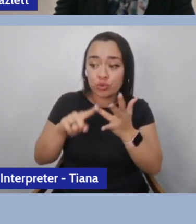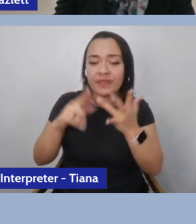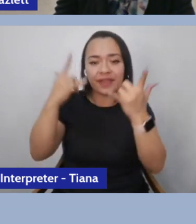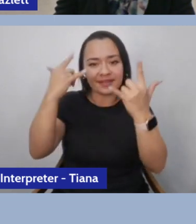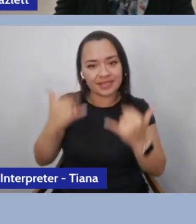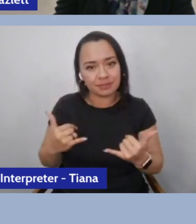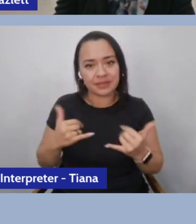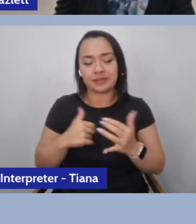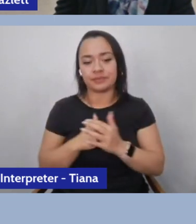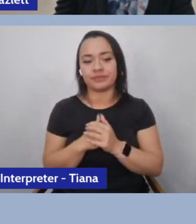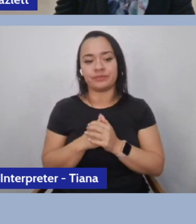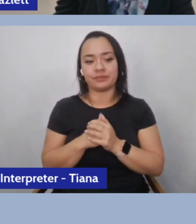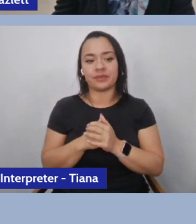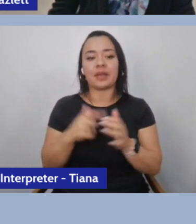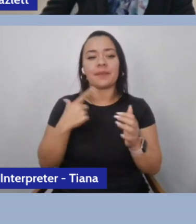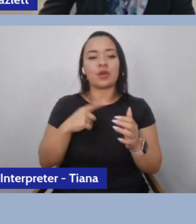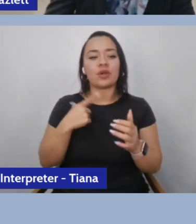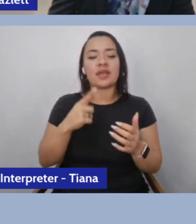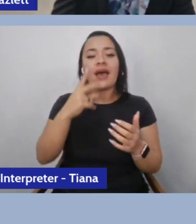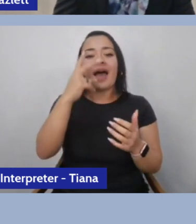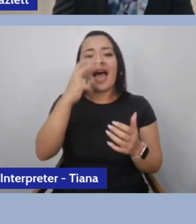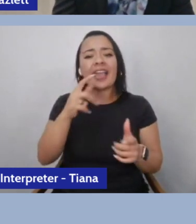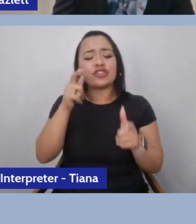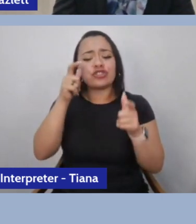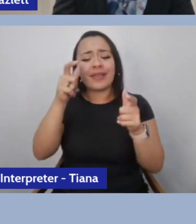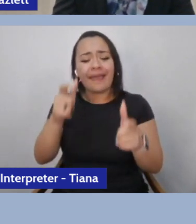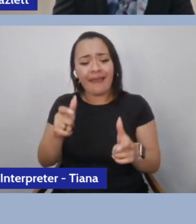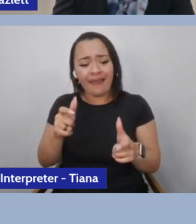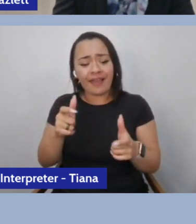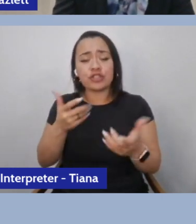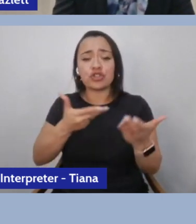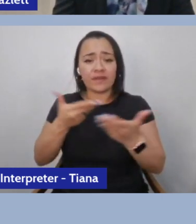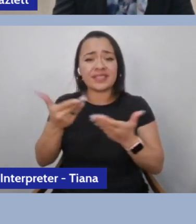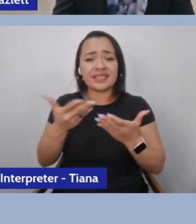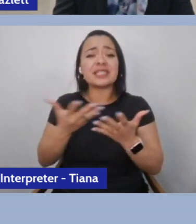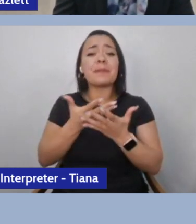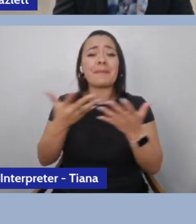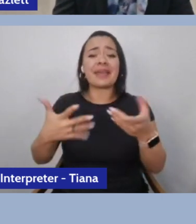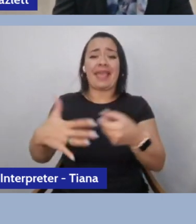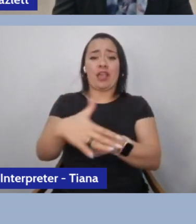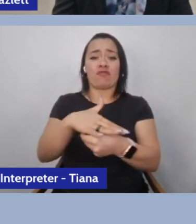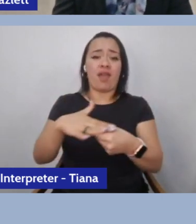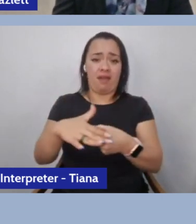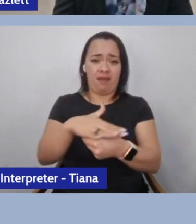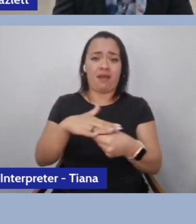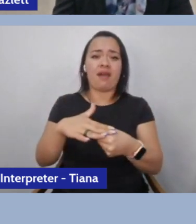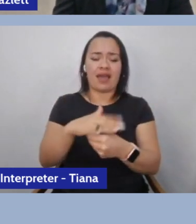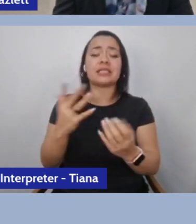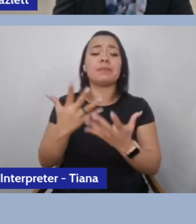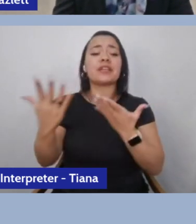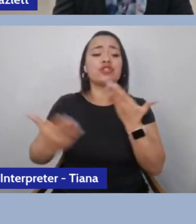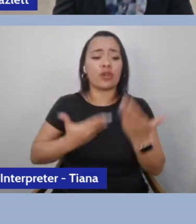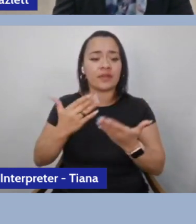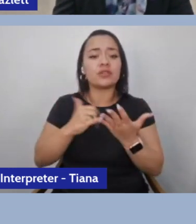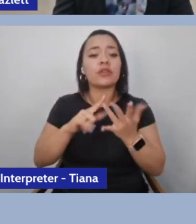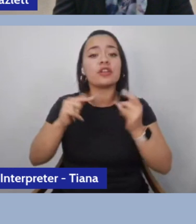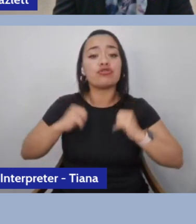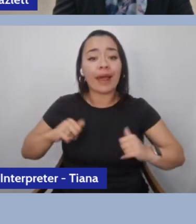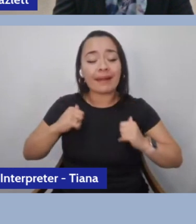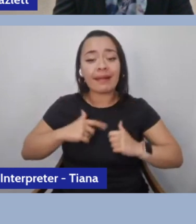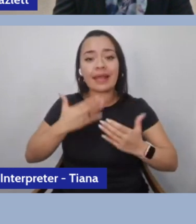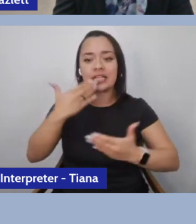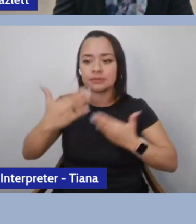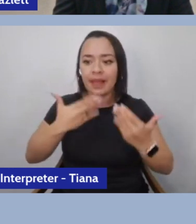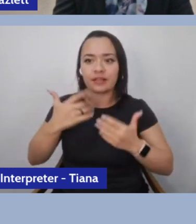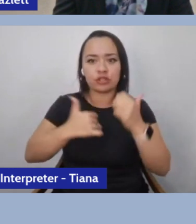dementia is a big area. The training explains the whole infrastructure. What are the terms? What are the names of the services? How